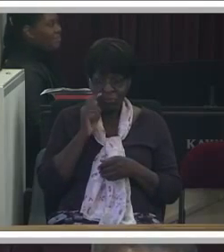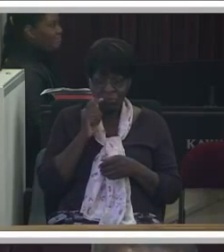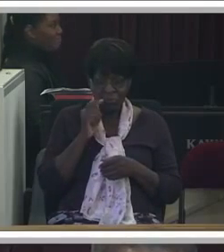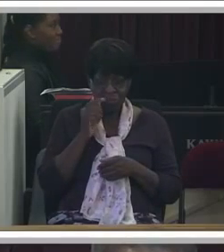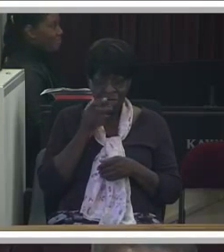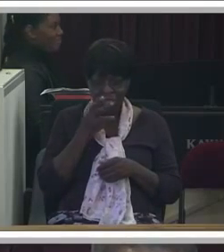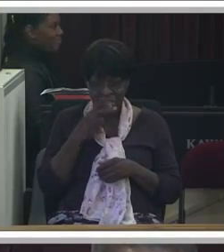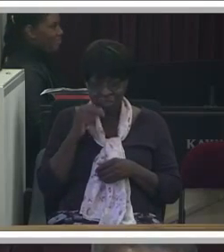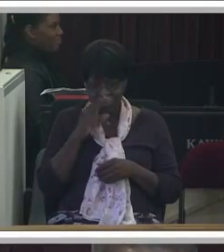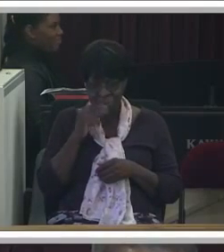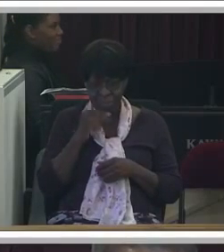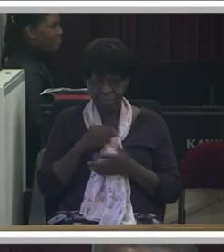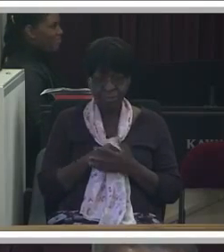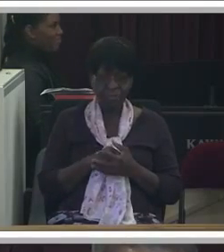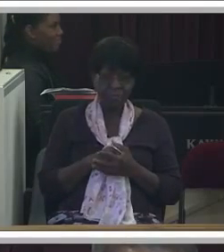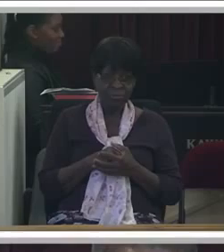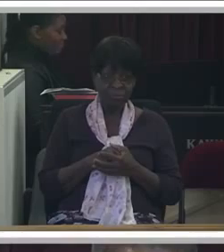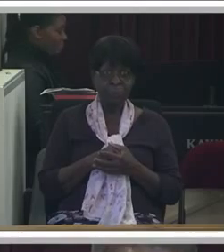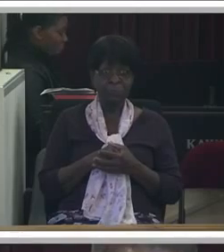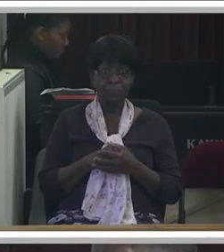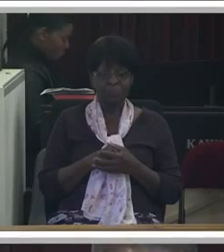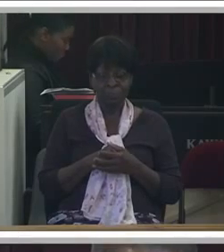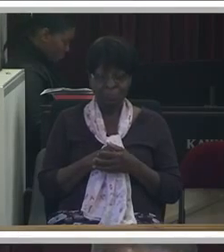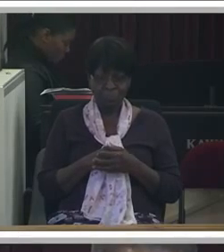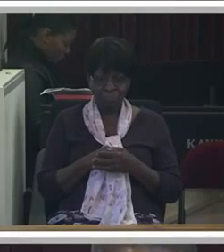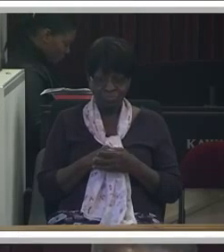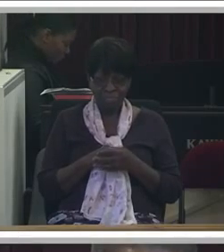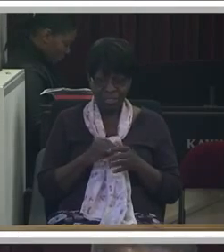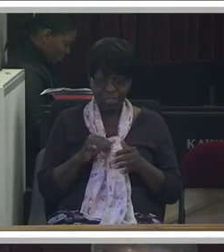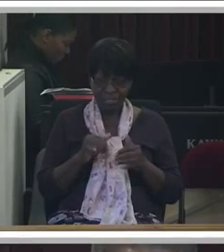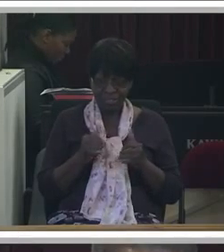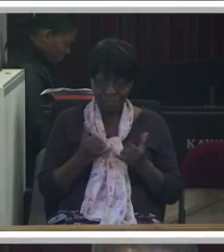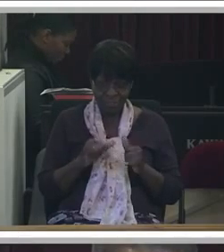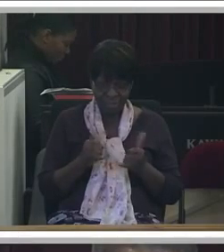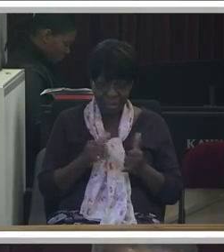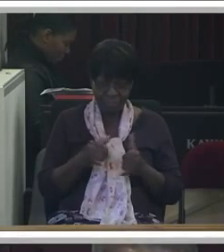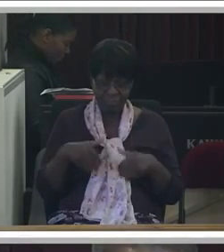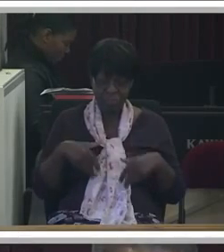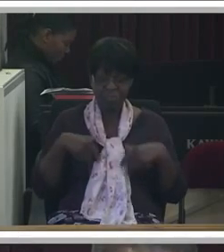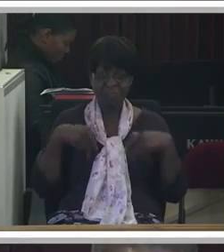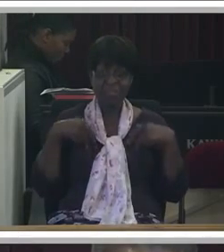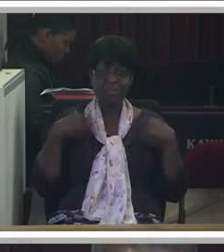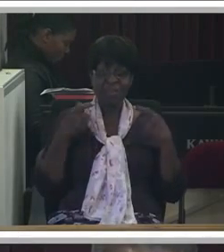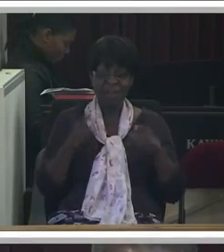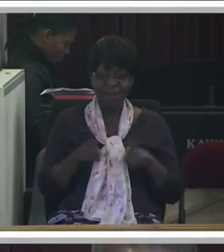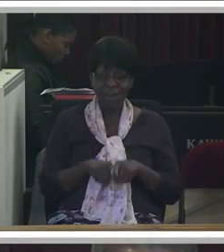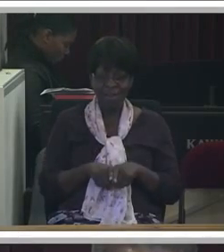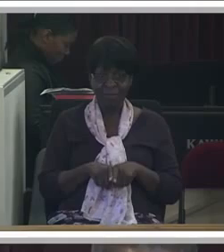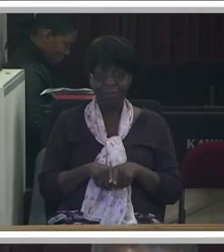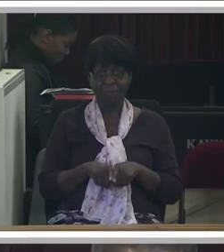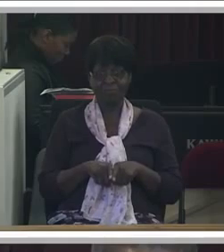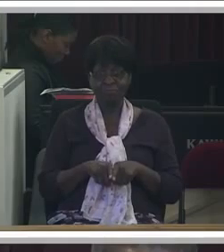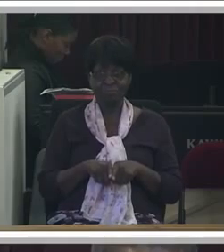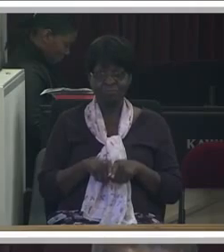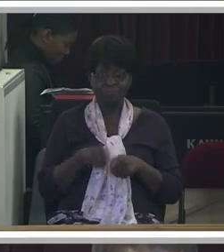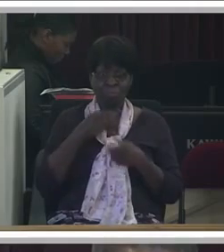You sometimes feel like committing suicide. And I've seen others whose hearts were broken had